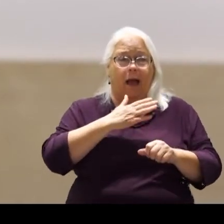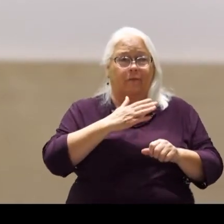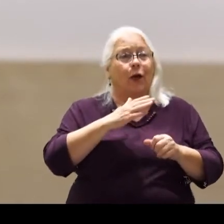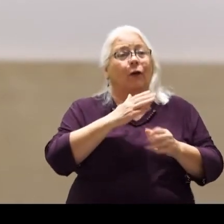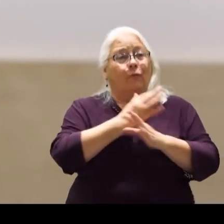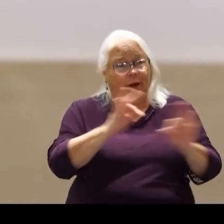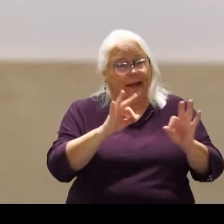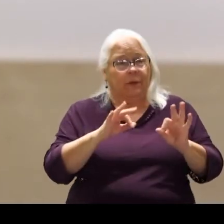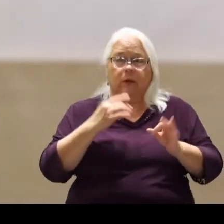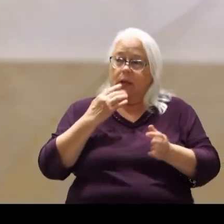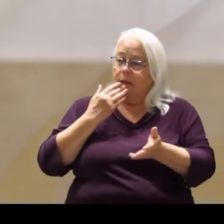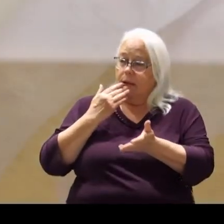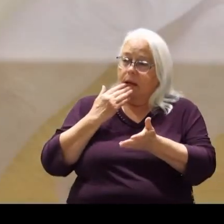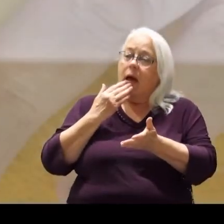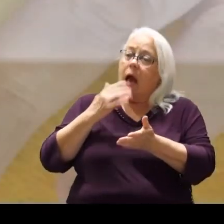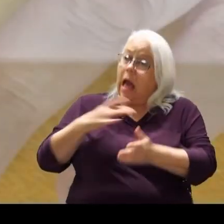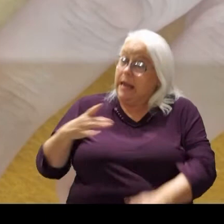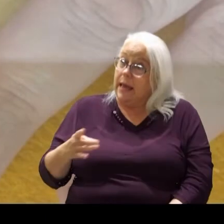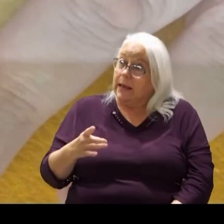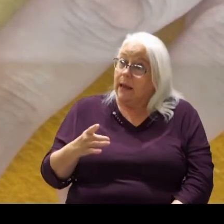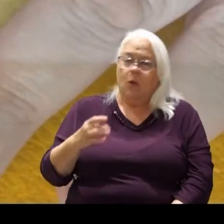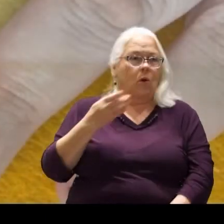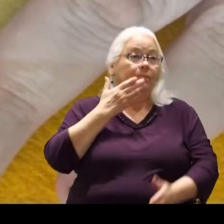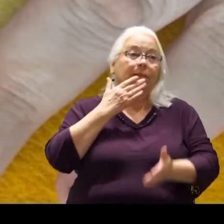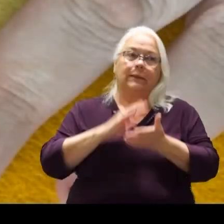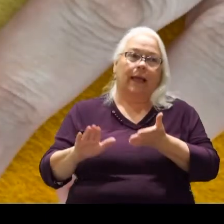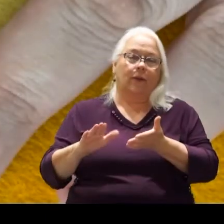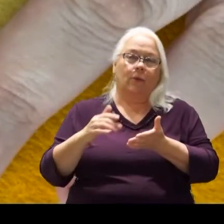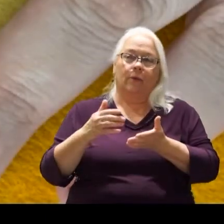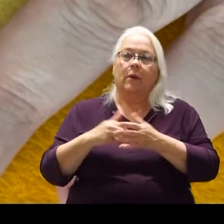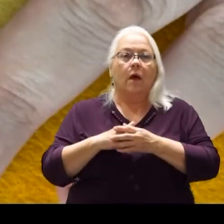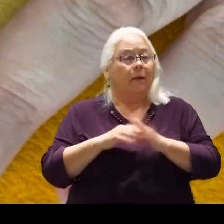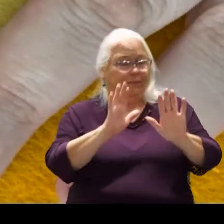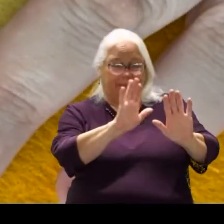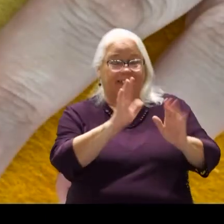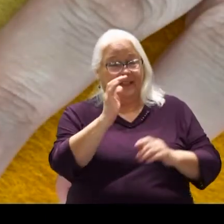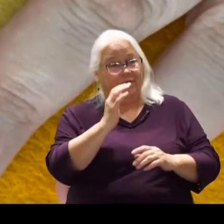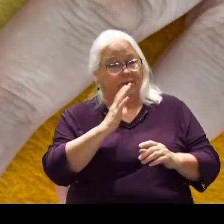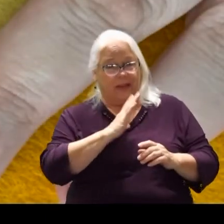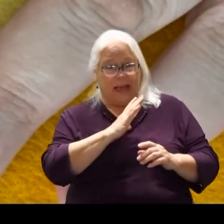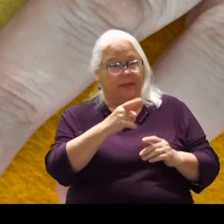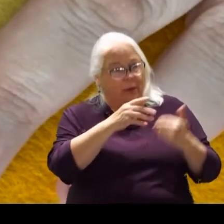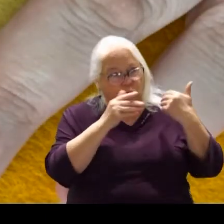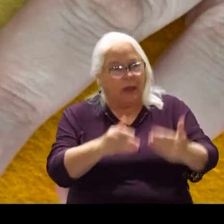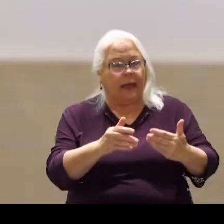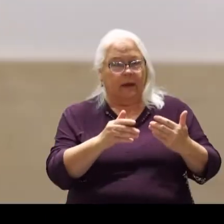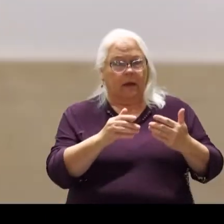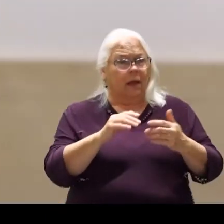they have, of course, the free will to say, yes, I like this, or I don't like this, and then we go about it, and the results